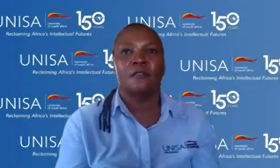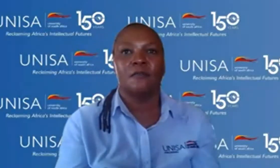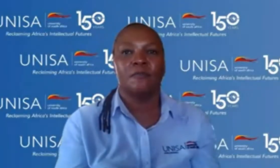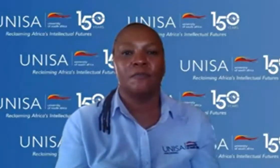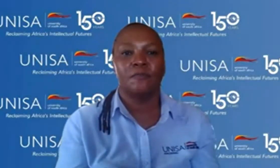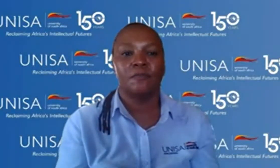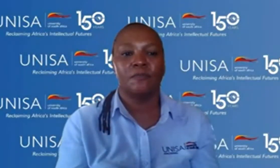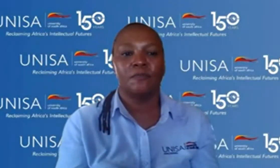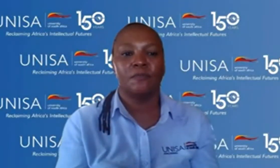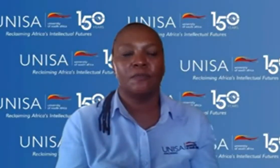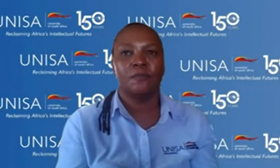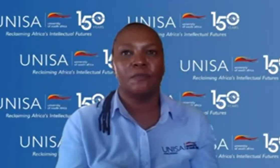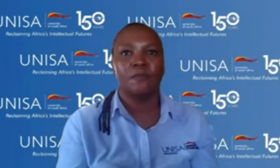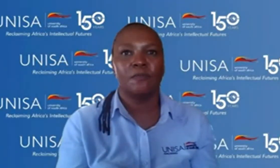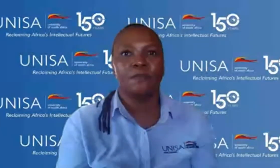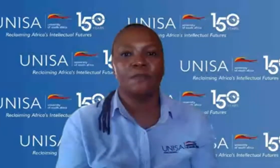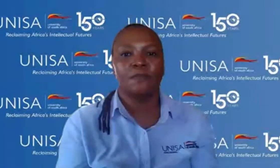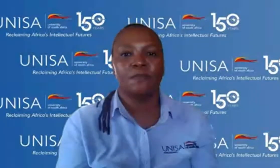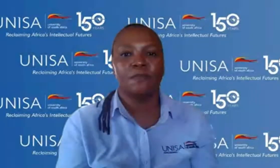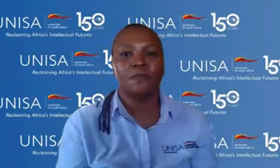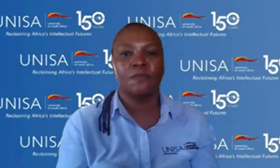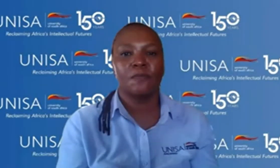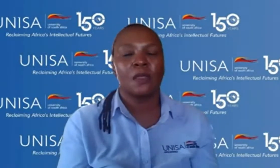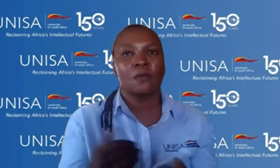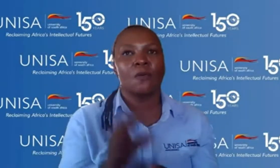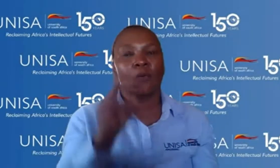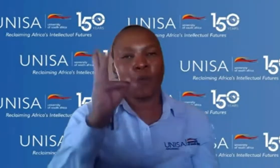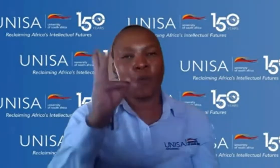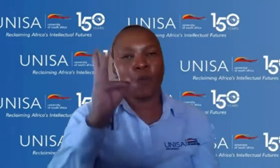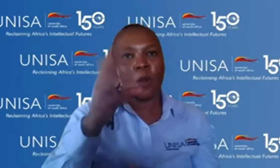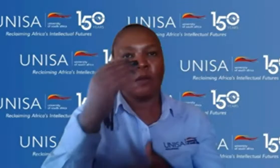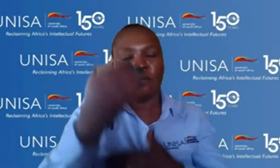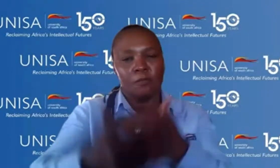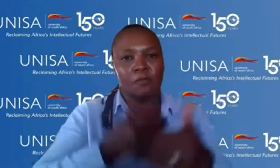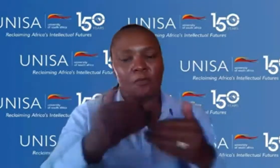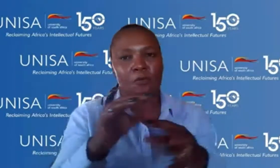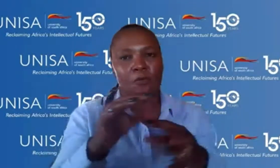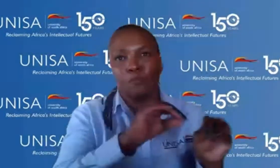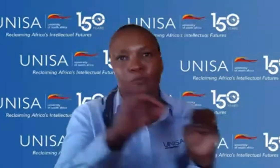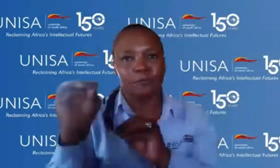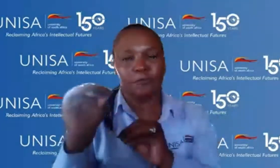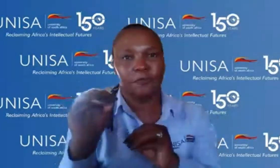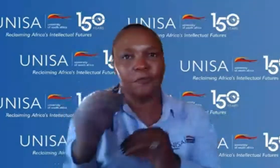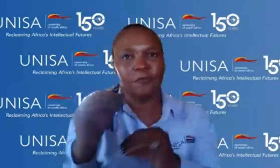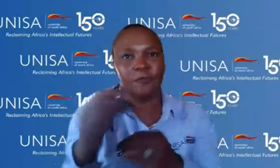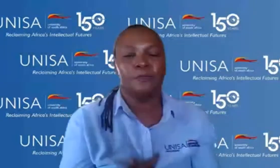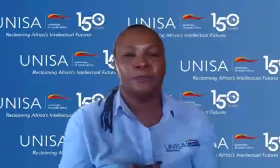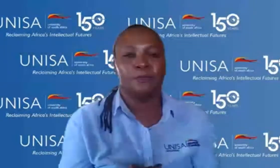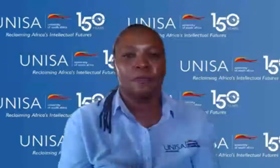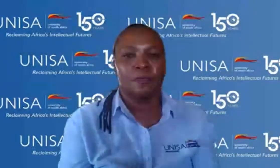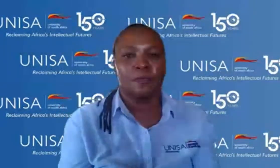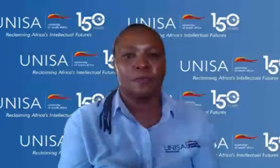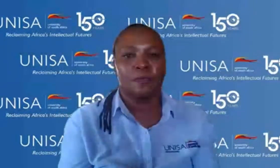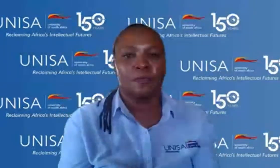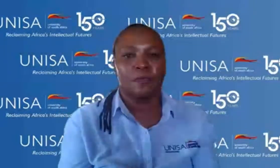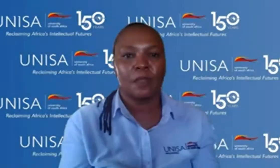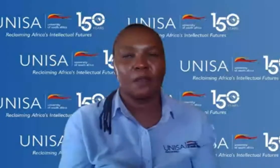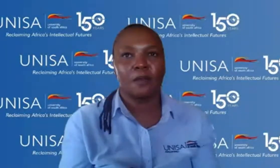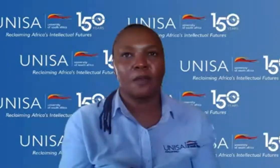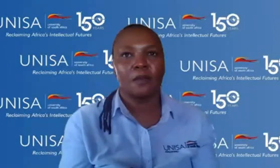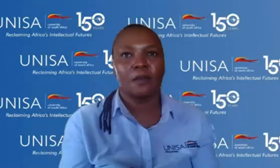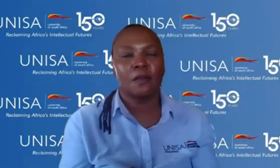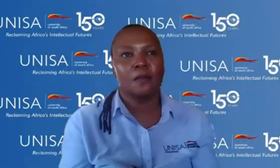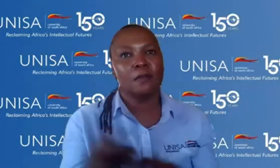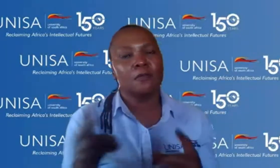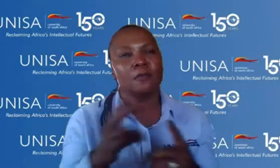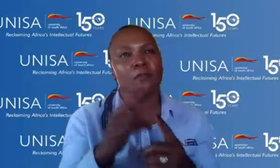So this is how we're going to proceed in moving forward. We have seen that people have been